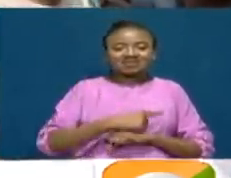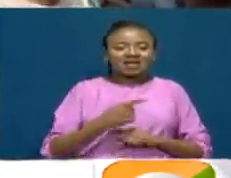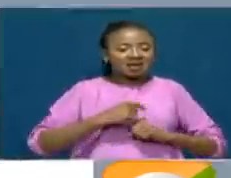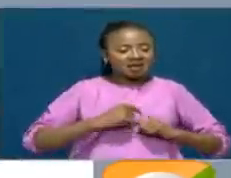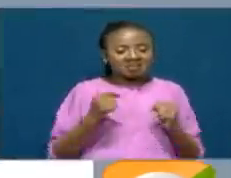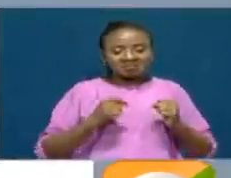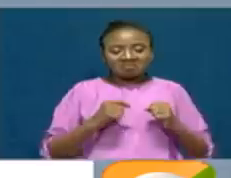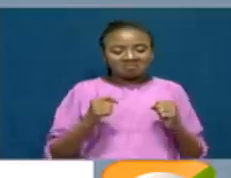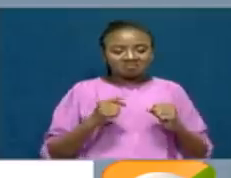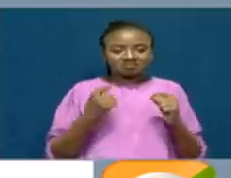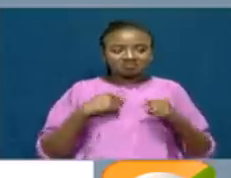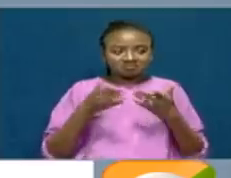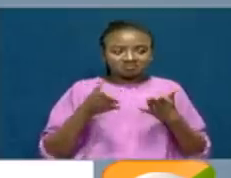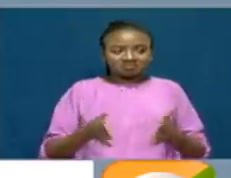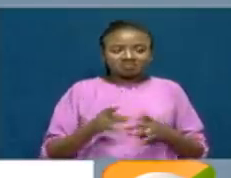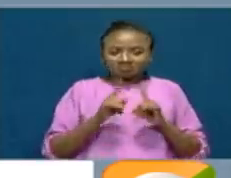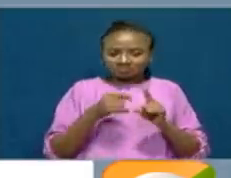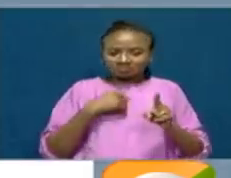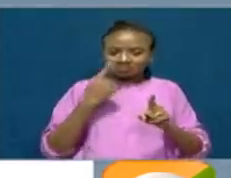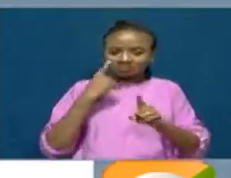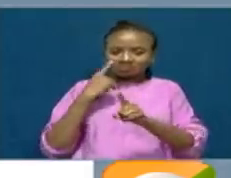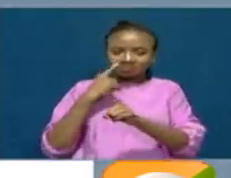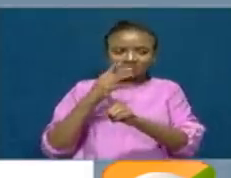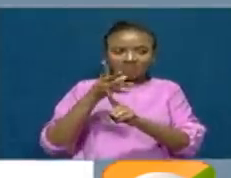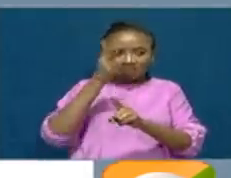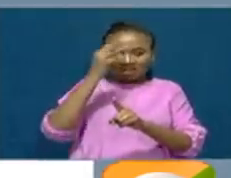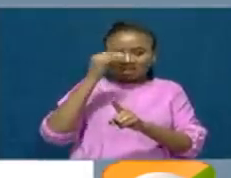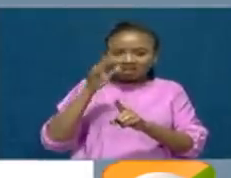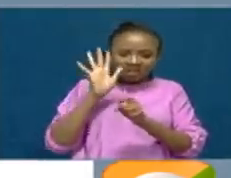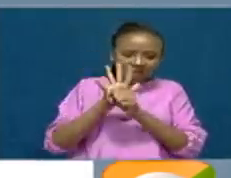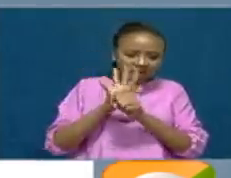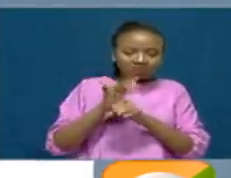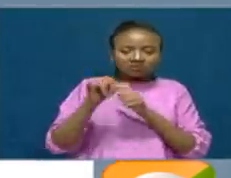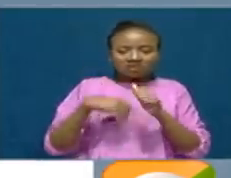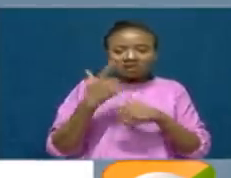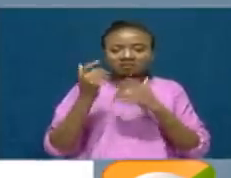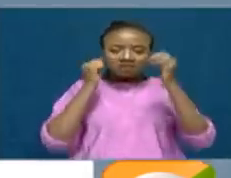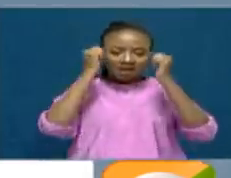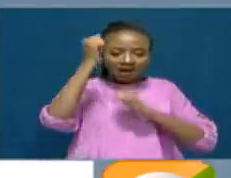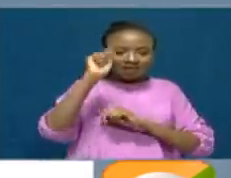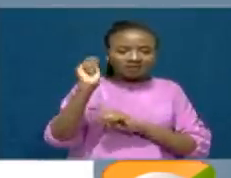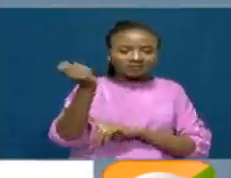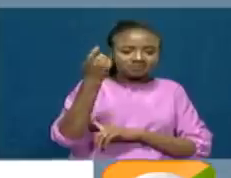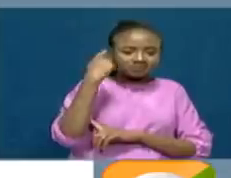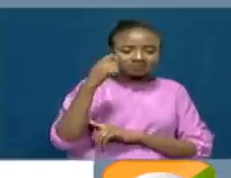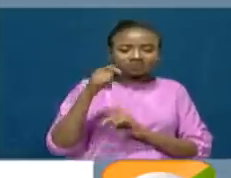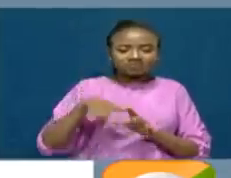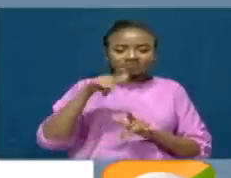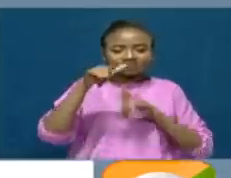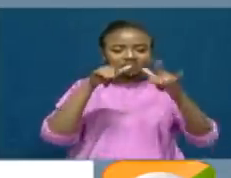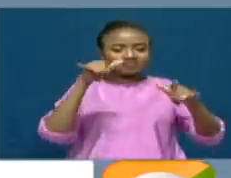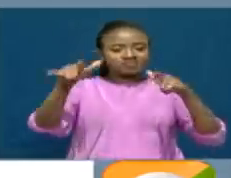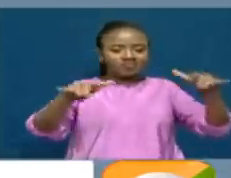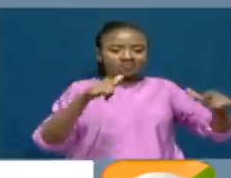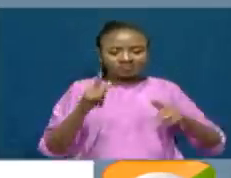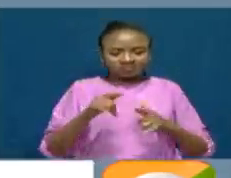to be here. And we've seen so much about the Kenya Air Force and what they can do. And it gives us confidence